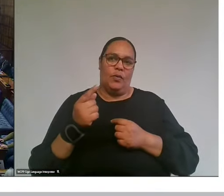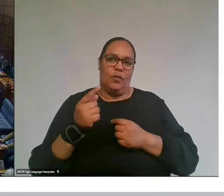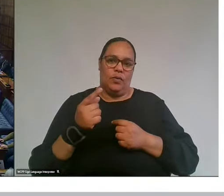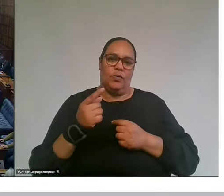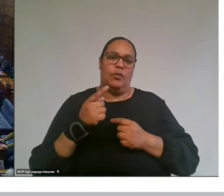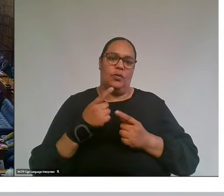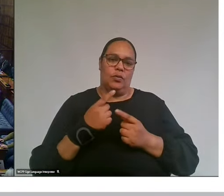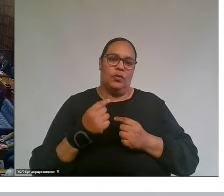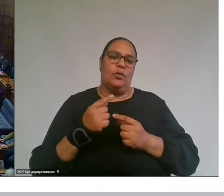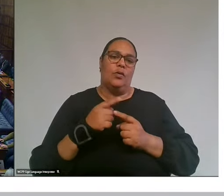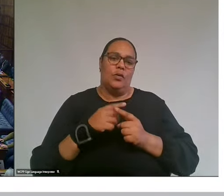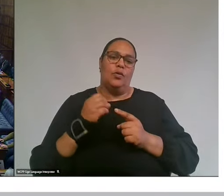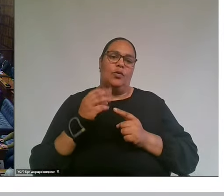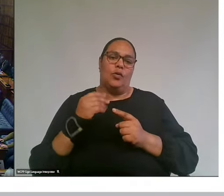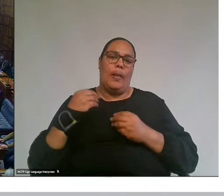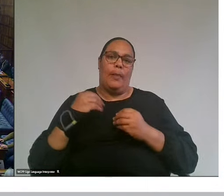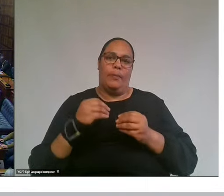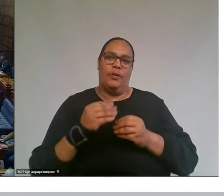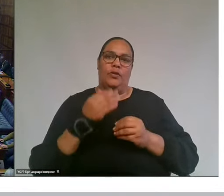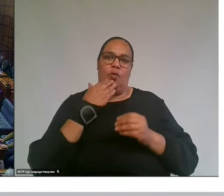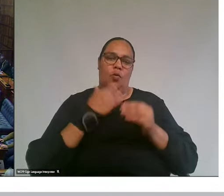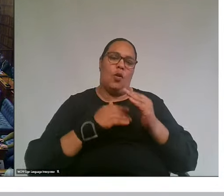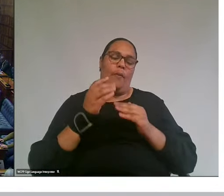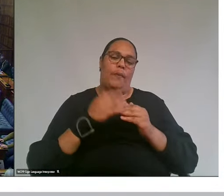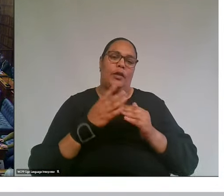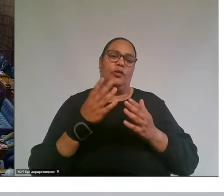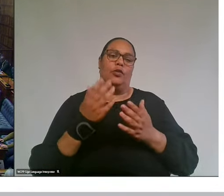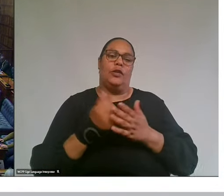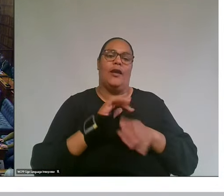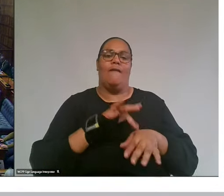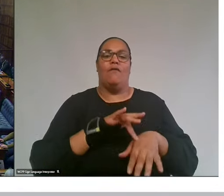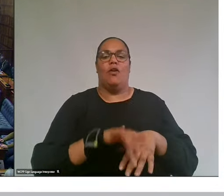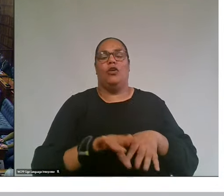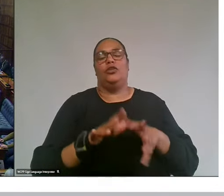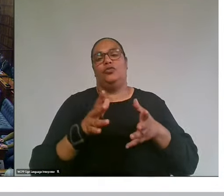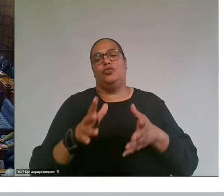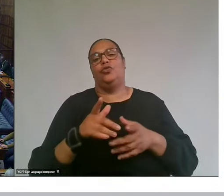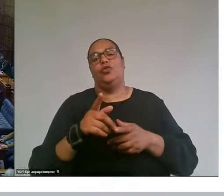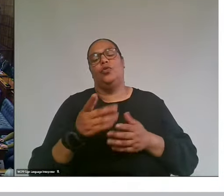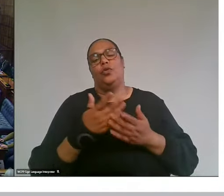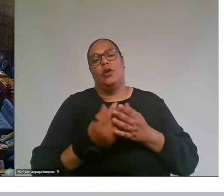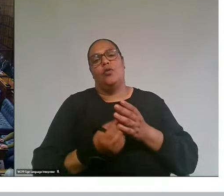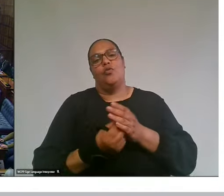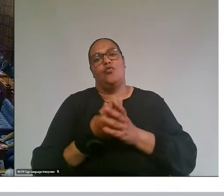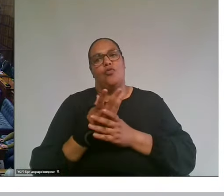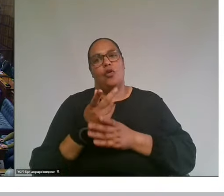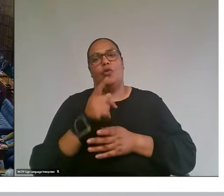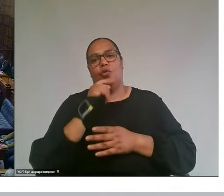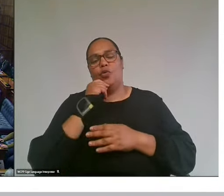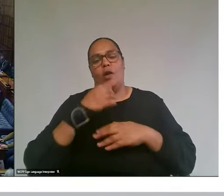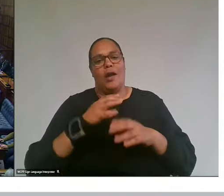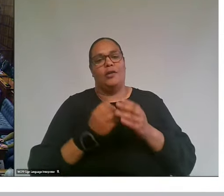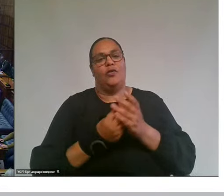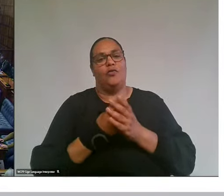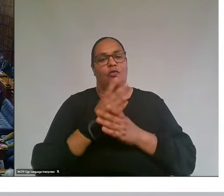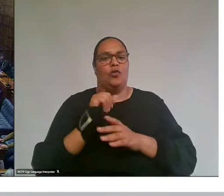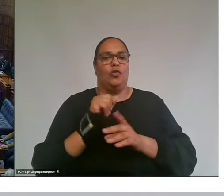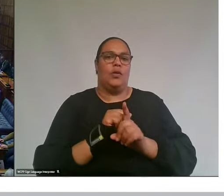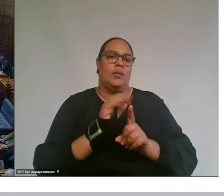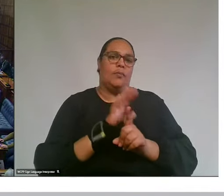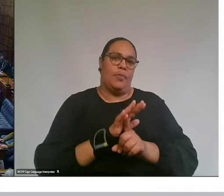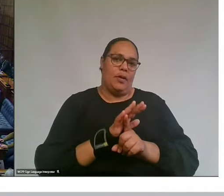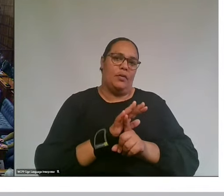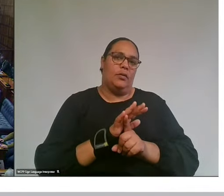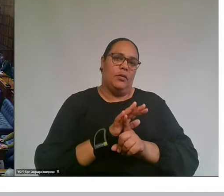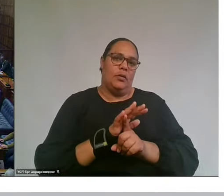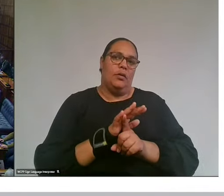like um and businesses built to take advantage of that and so you can grow you can actively grow the impact